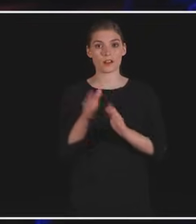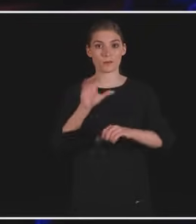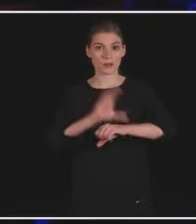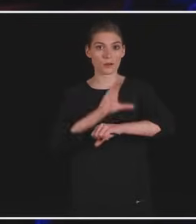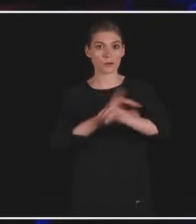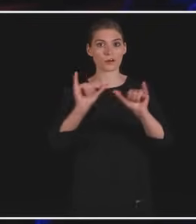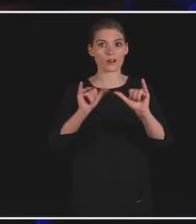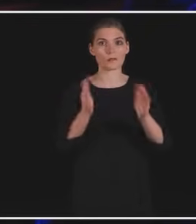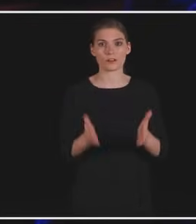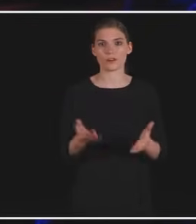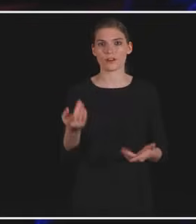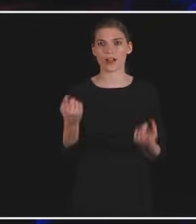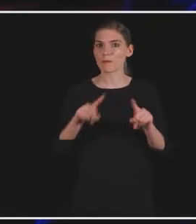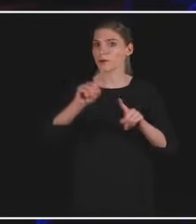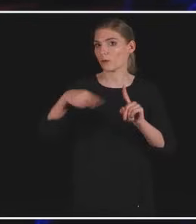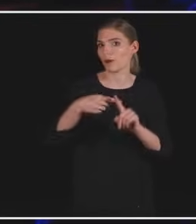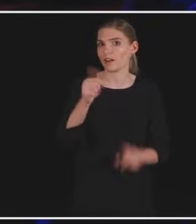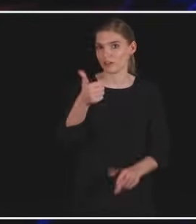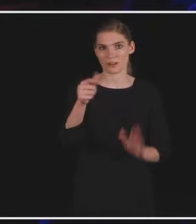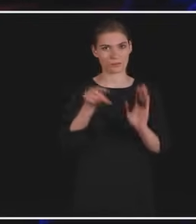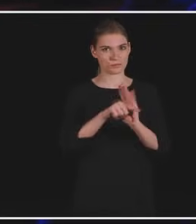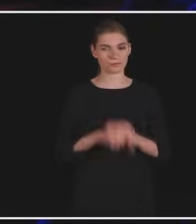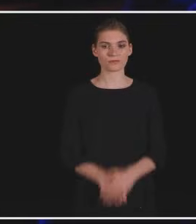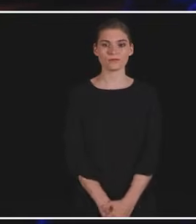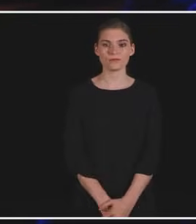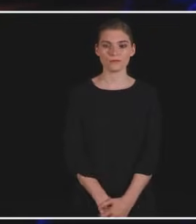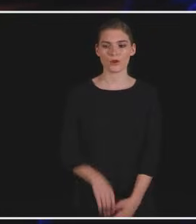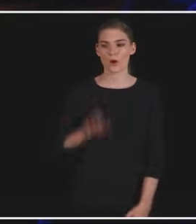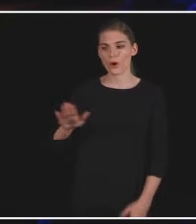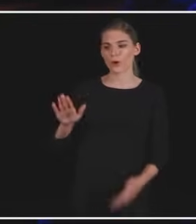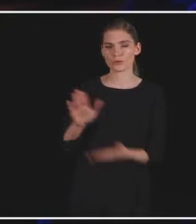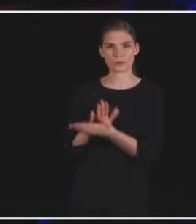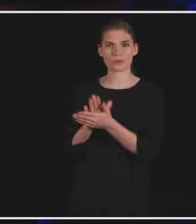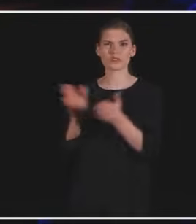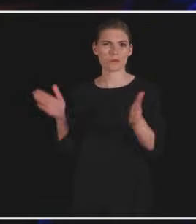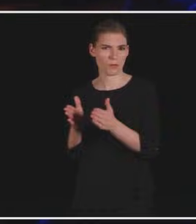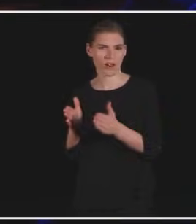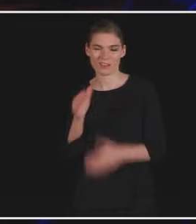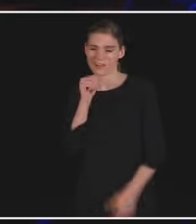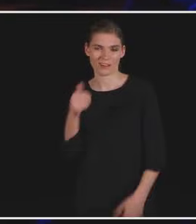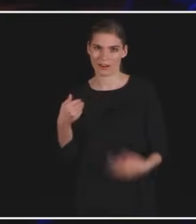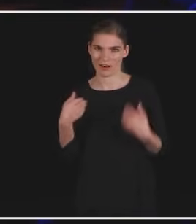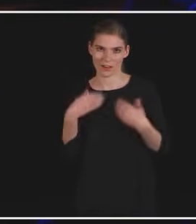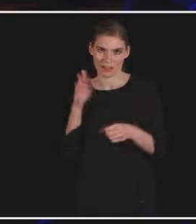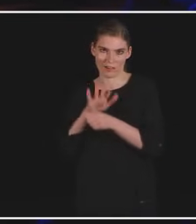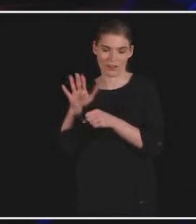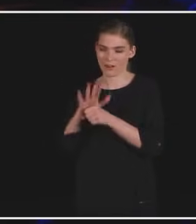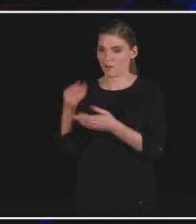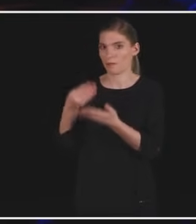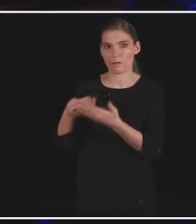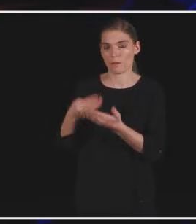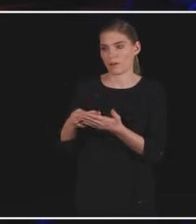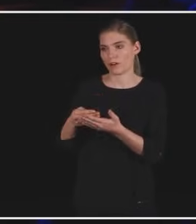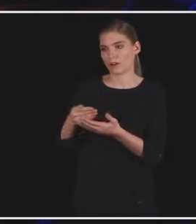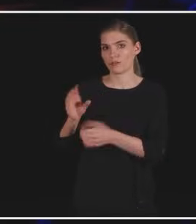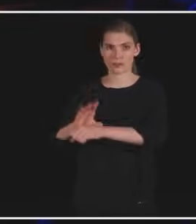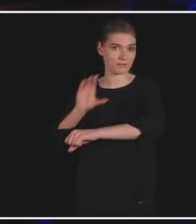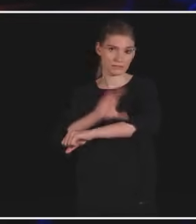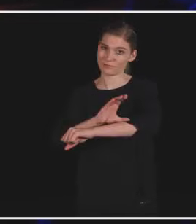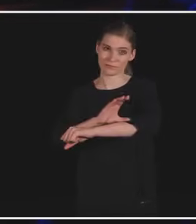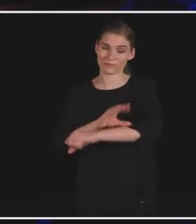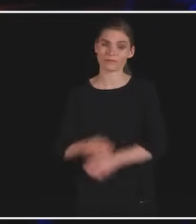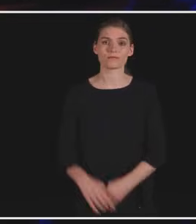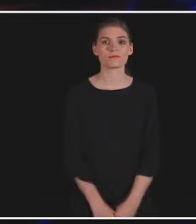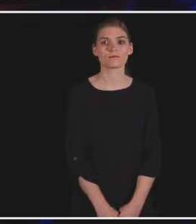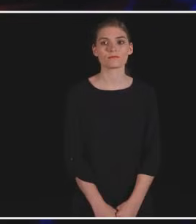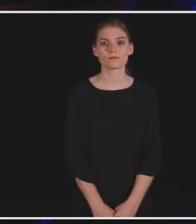engineer happened in 10th grade. At that time, the school that she was attending was small and definitely not wealthy